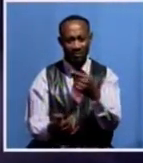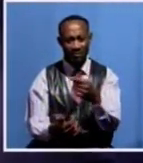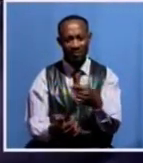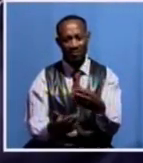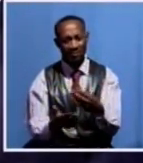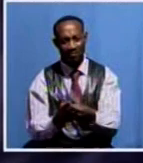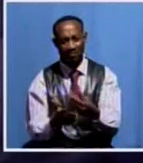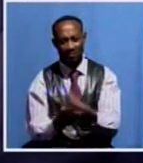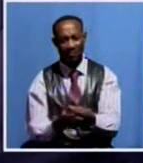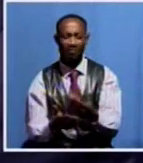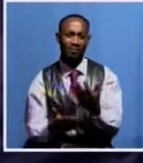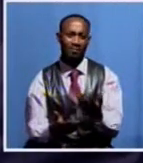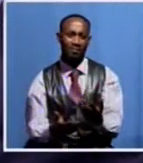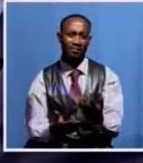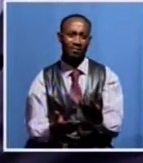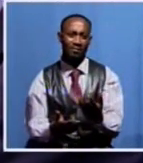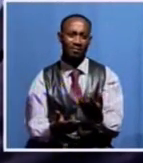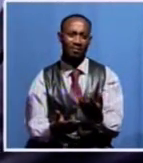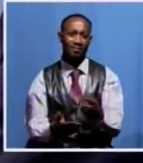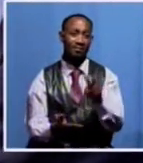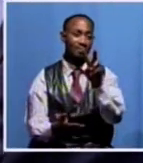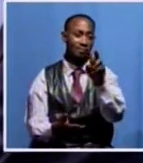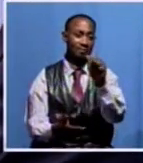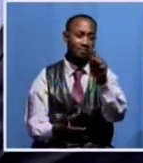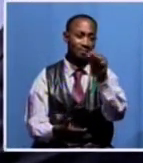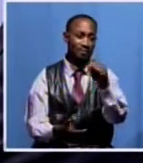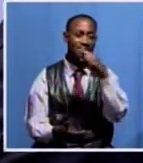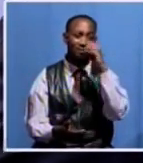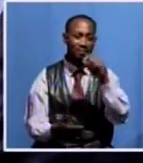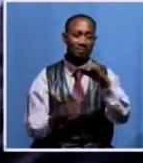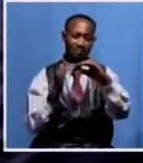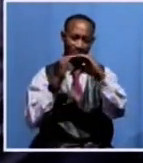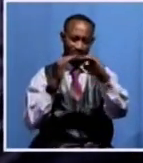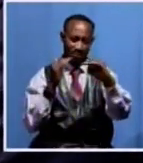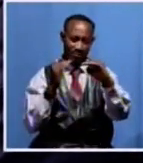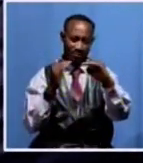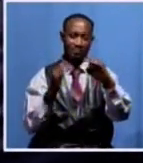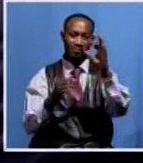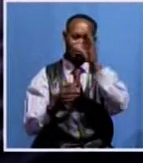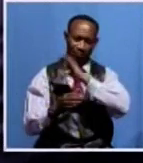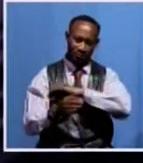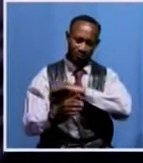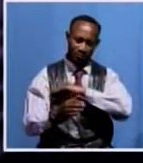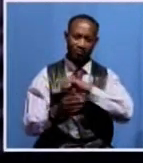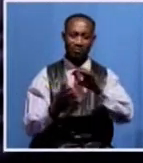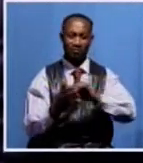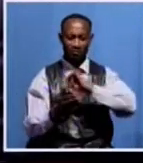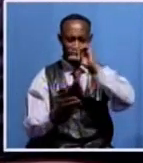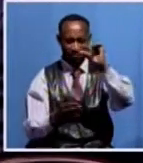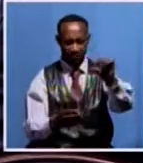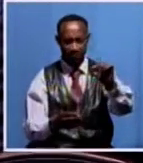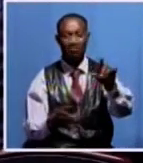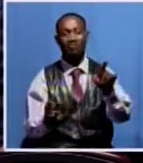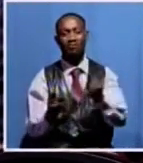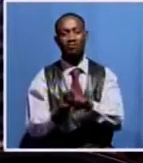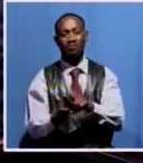ordinarily VAT input should equal to VAT output. What you put in and what you take out should be matching, because I collect from